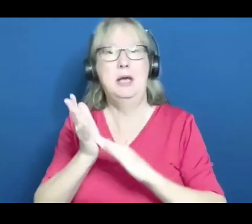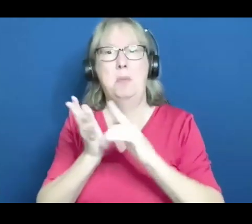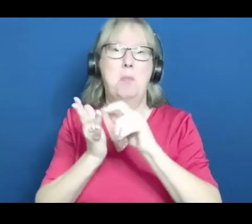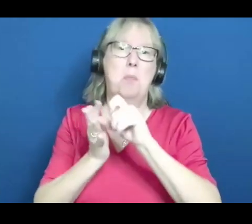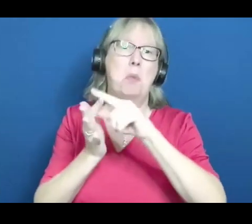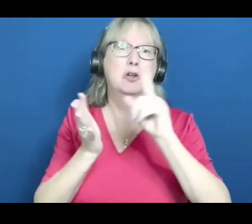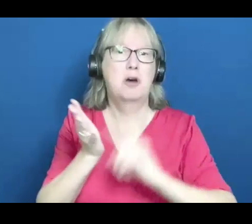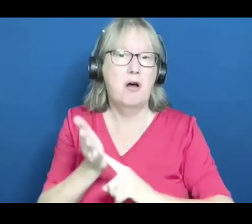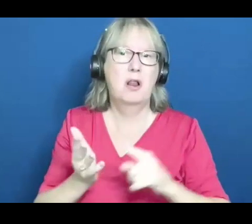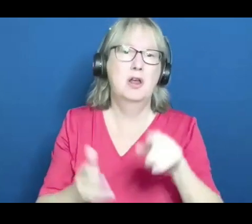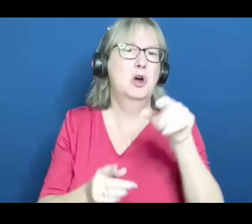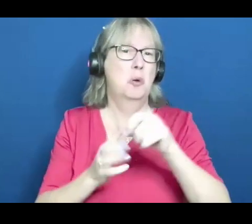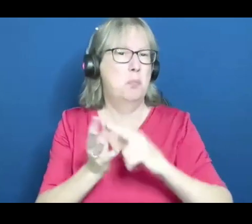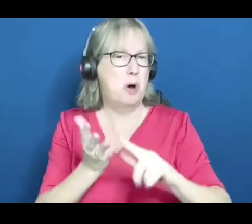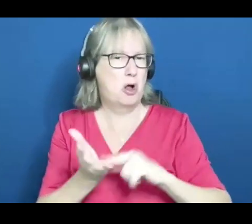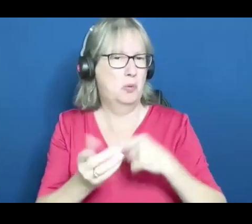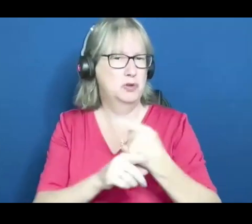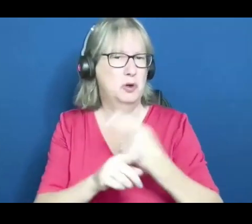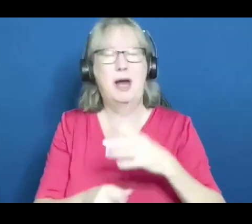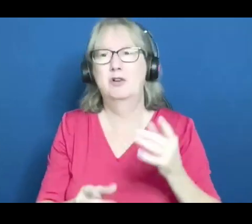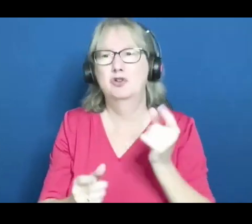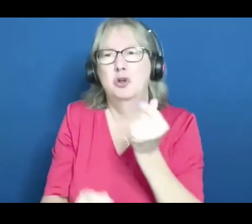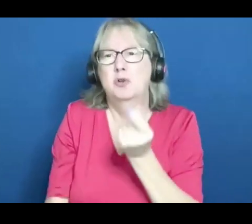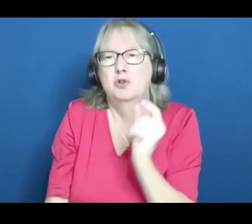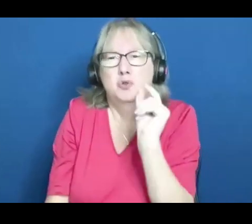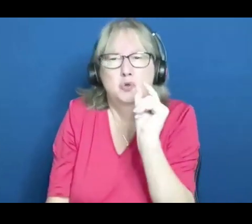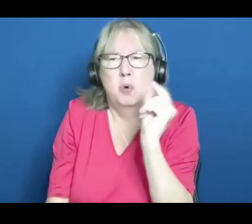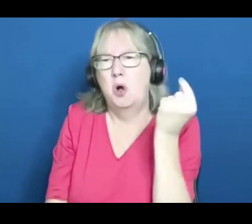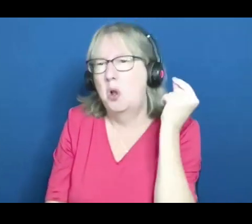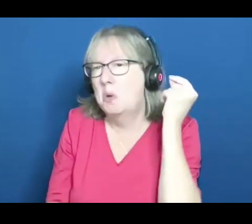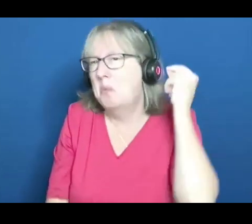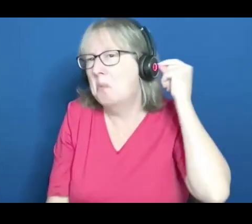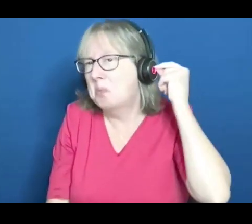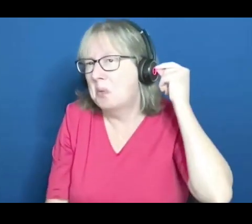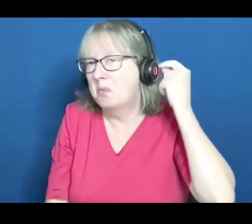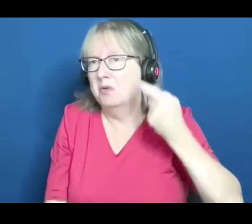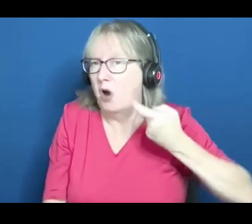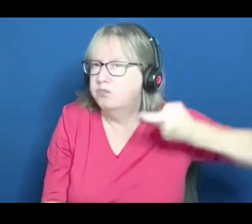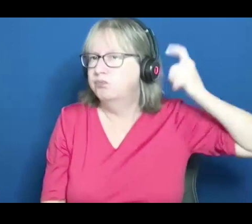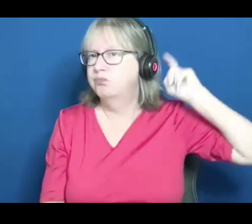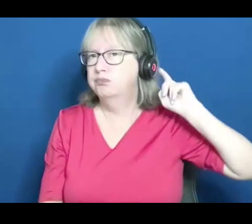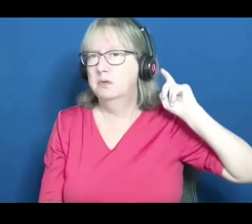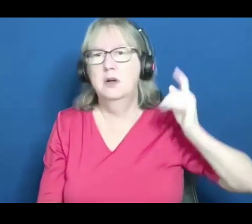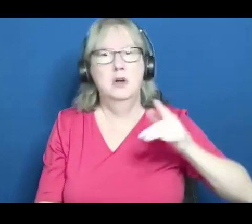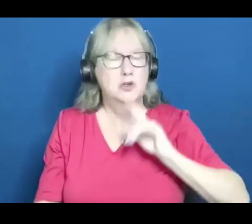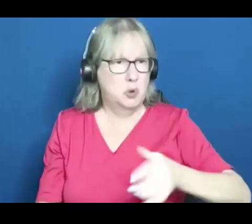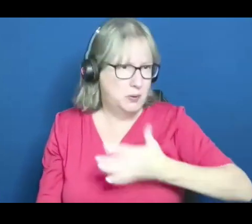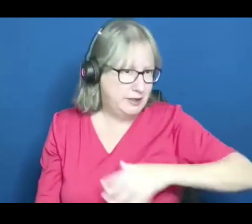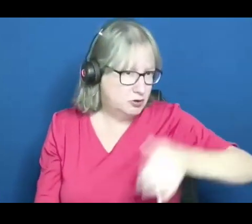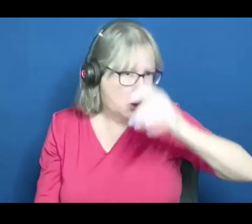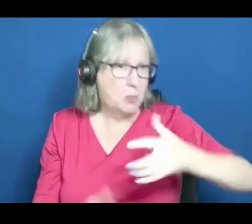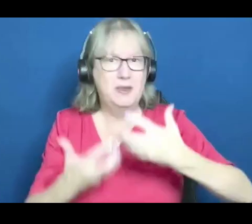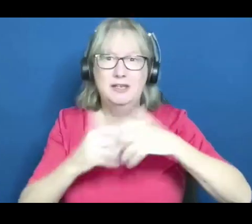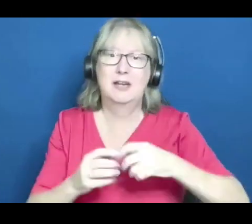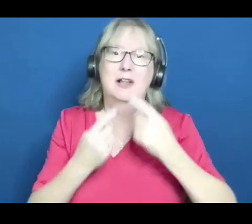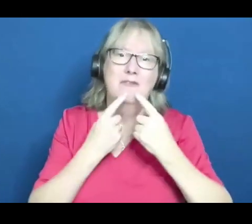and more different types. Like Paul said, the little tiny in-ear ones are difficult to support. So we need to know all the different technical information as well.